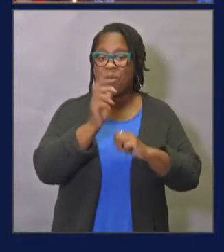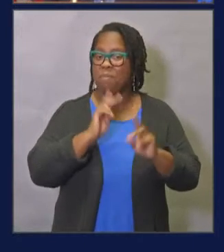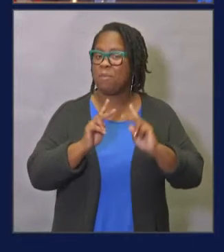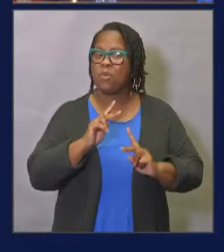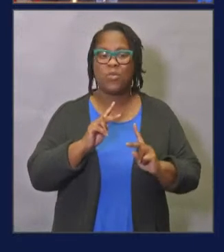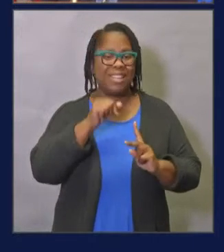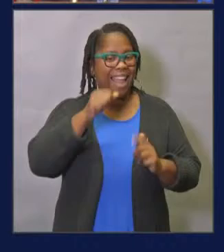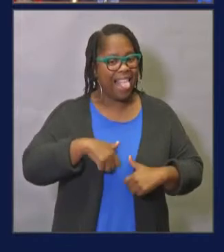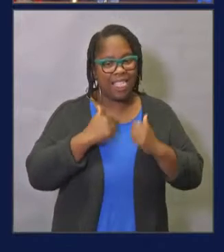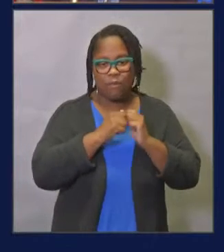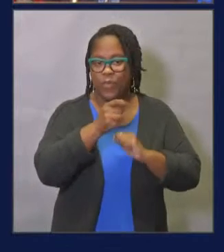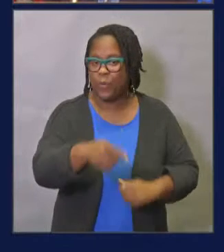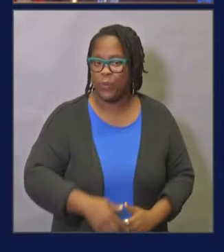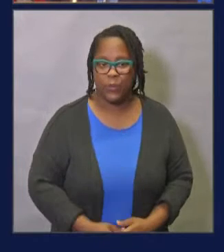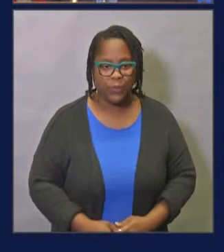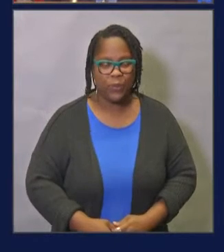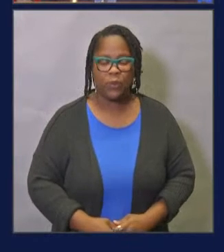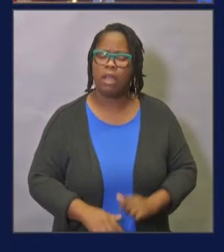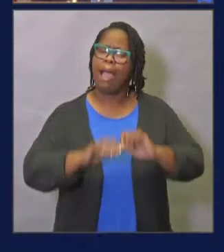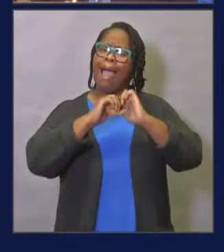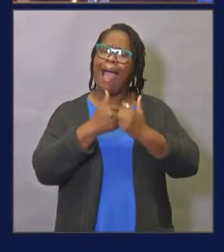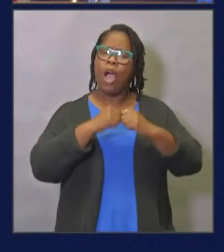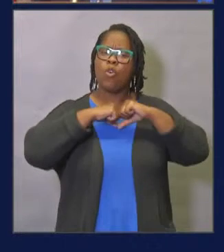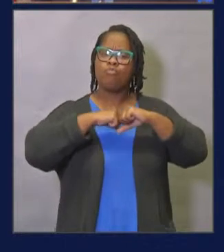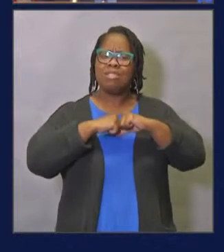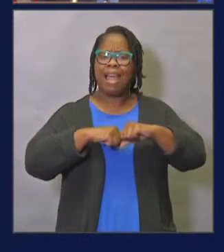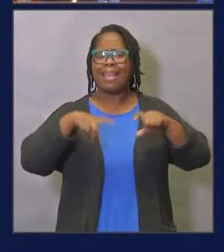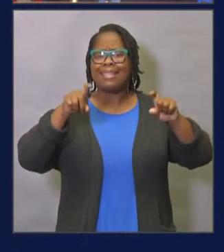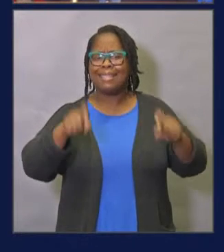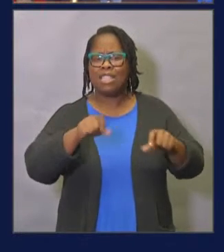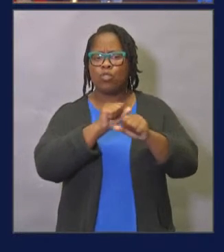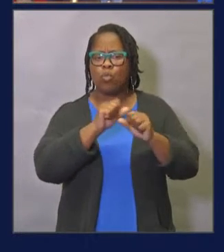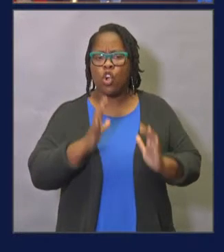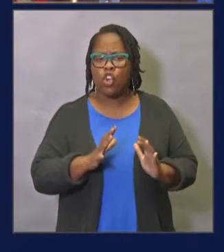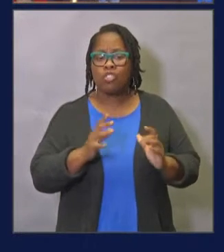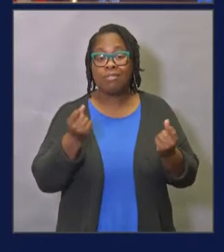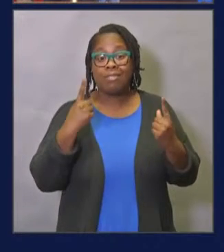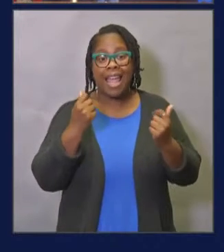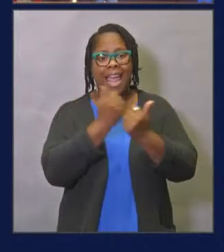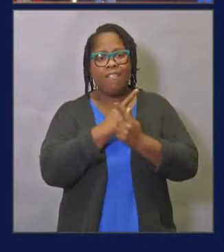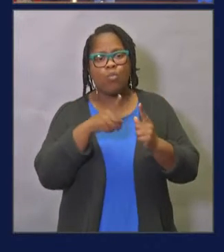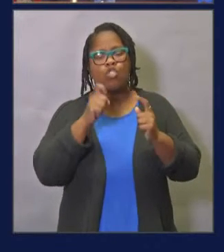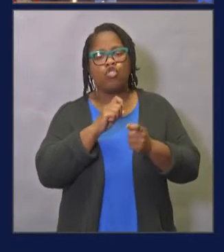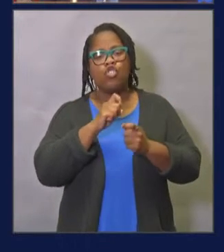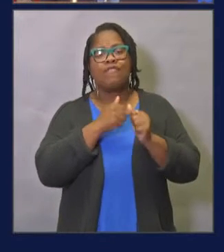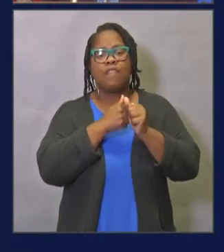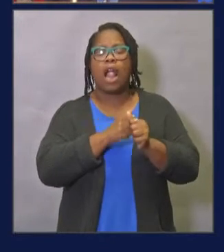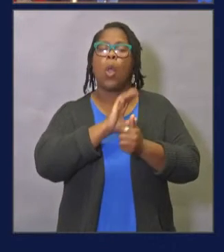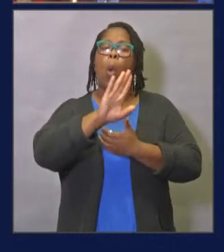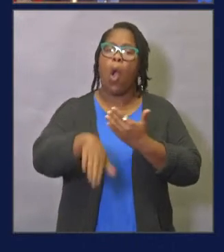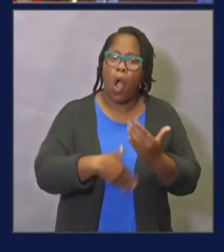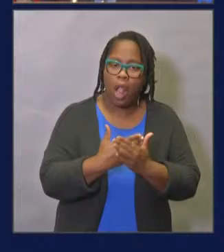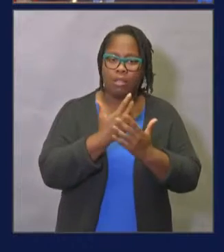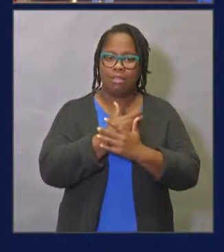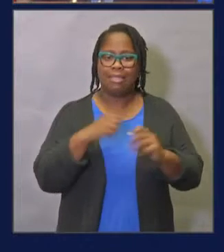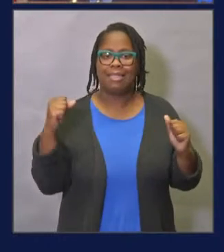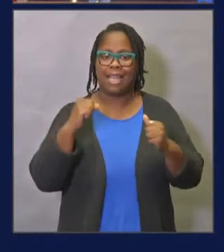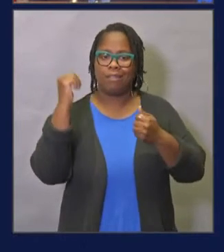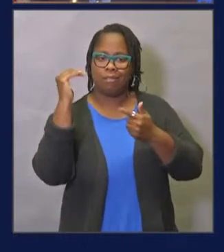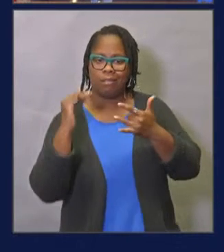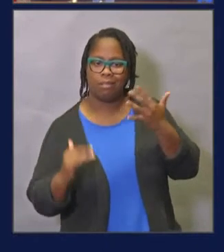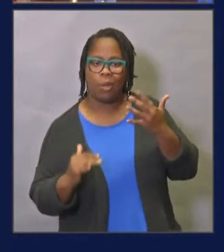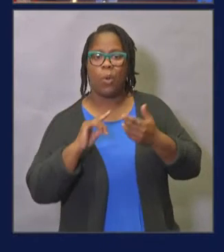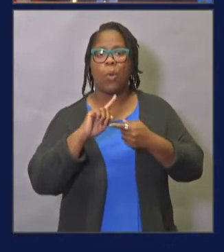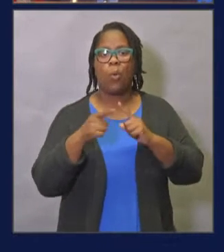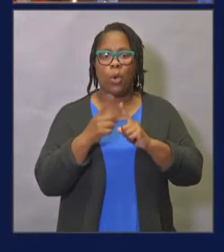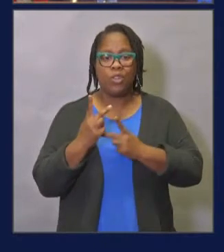household. In order to protect our essential workers, everyone should follow all of the safety directives when you're visiting stores and